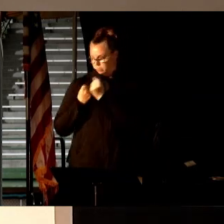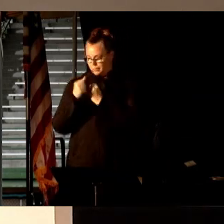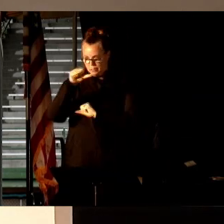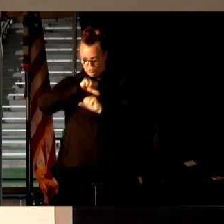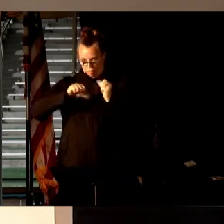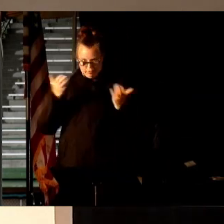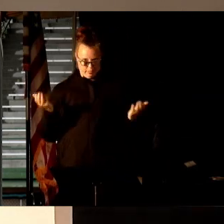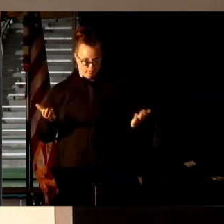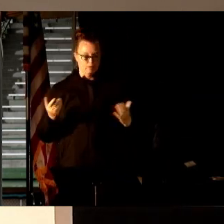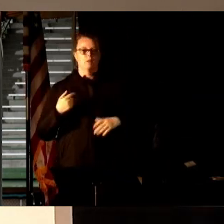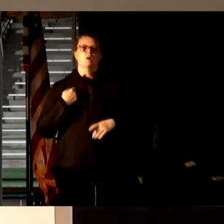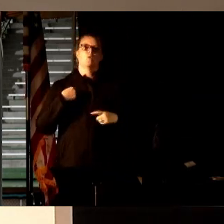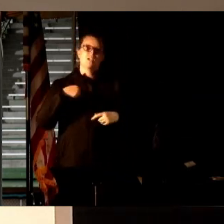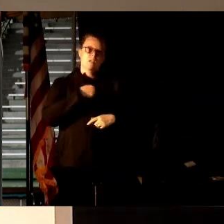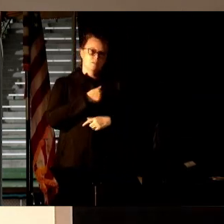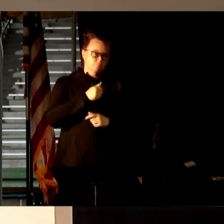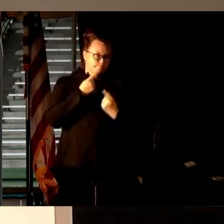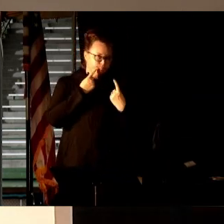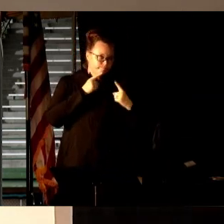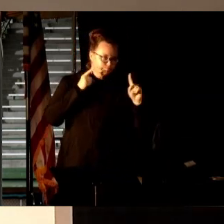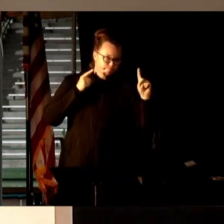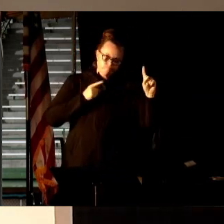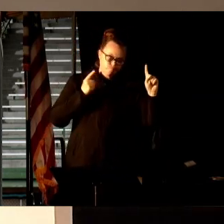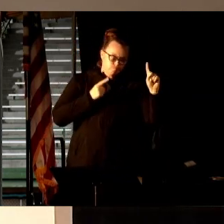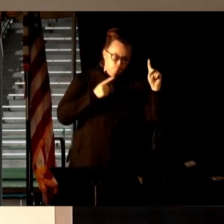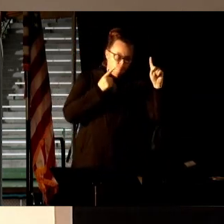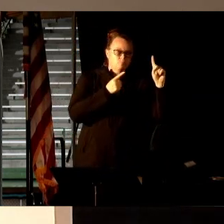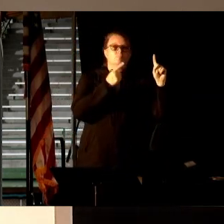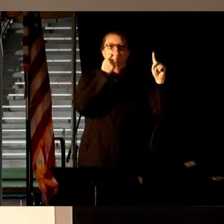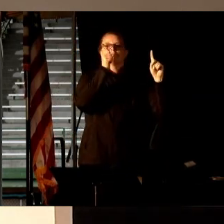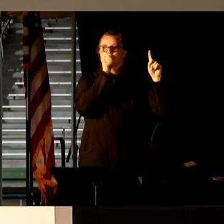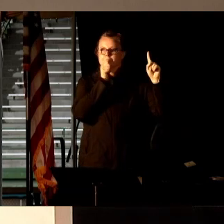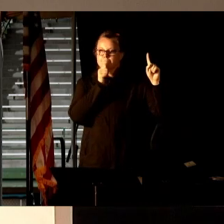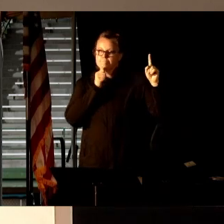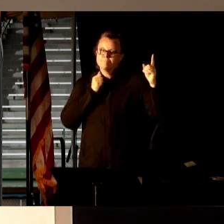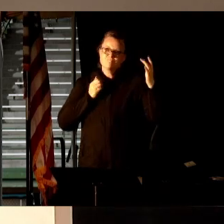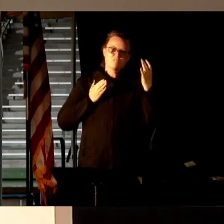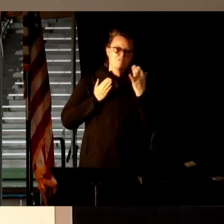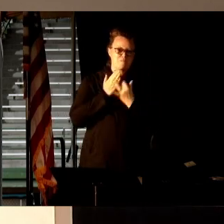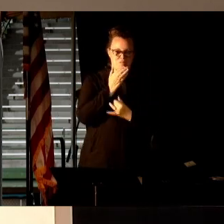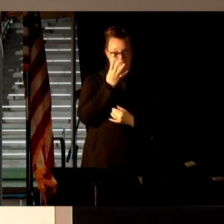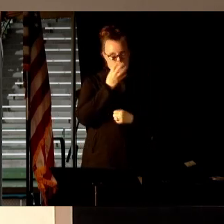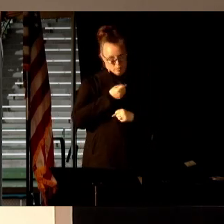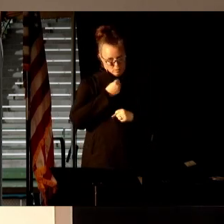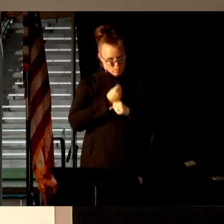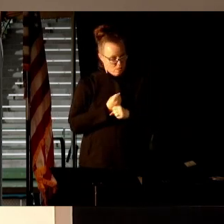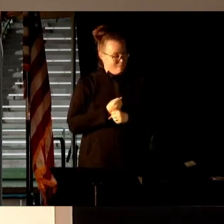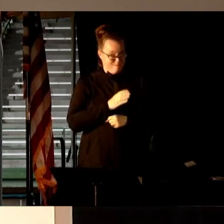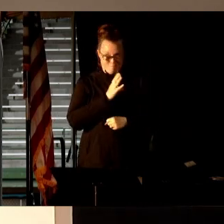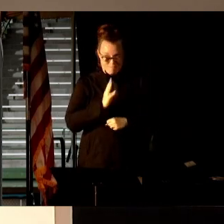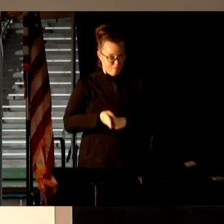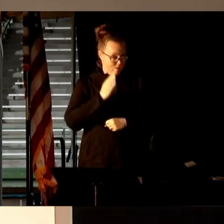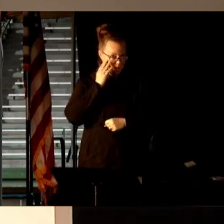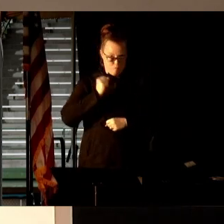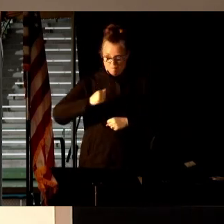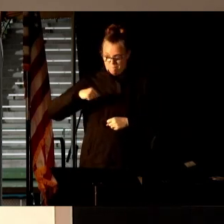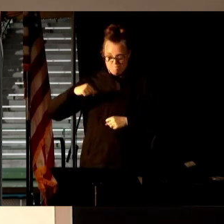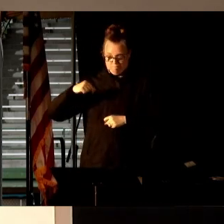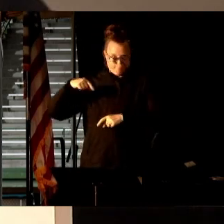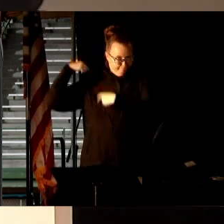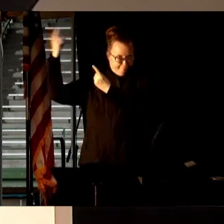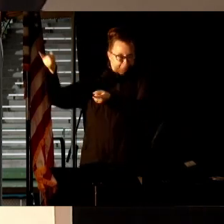a strive for excellence and making it through a year, series of years unlike any seen before, a global